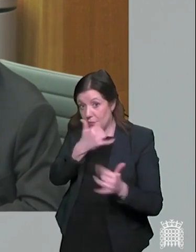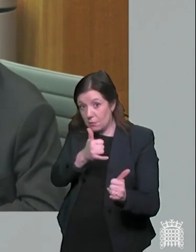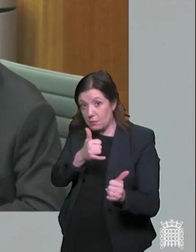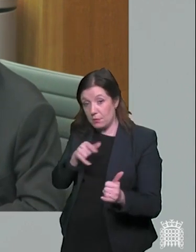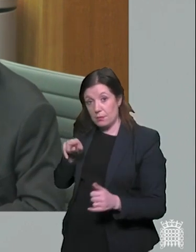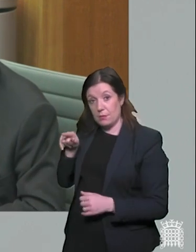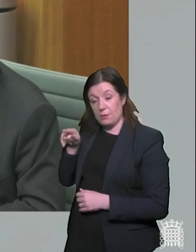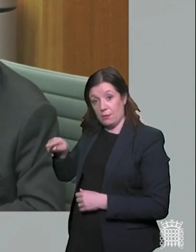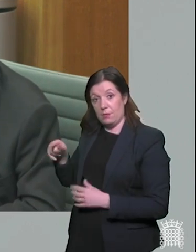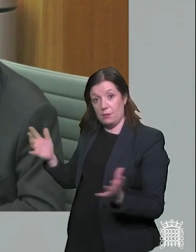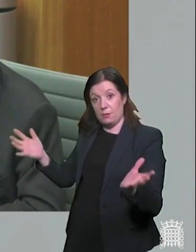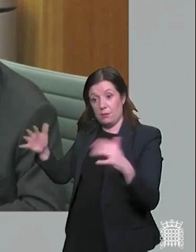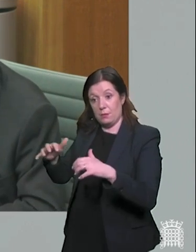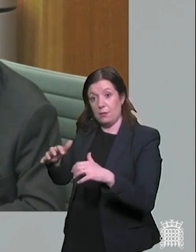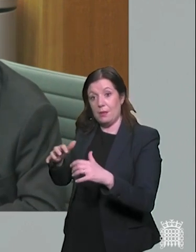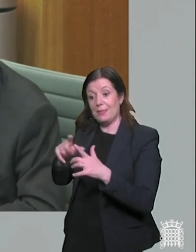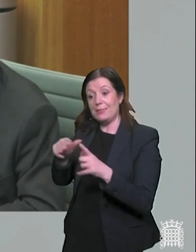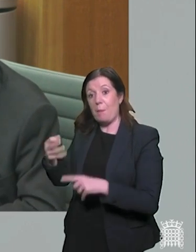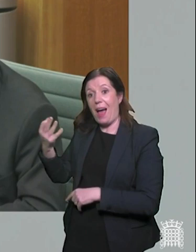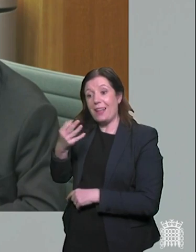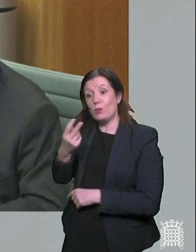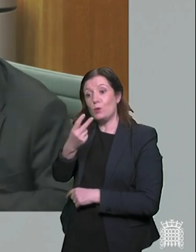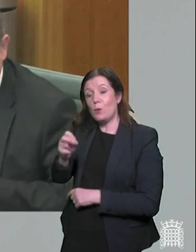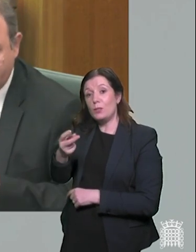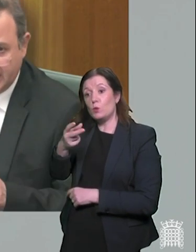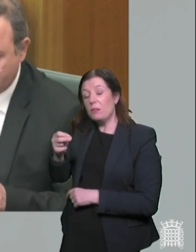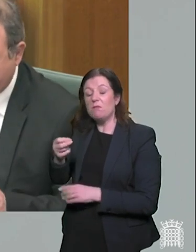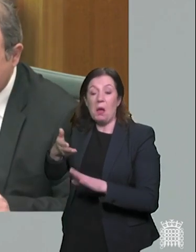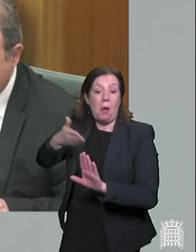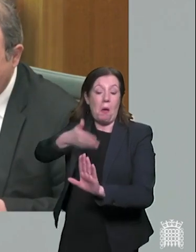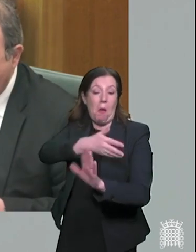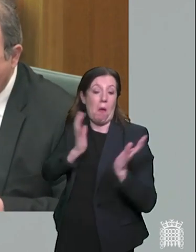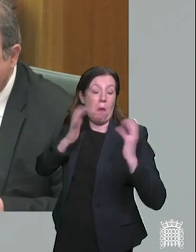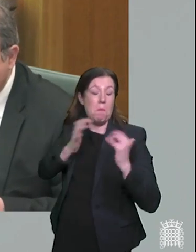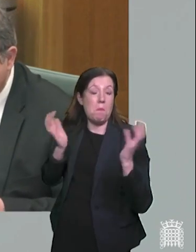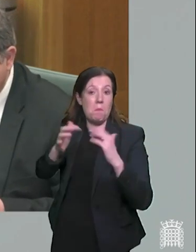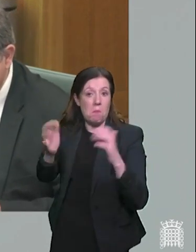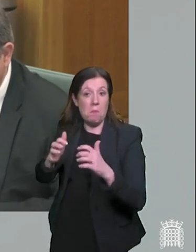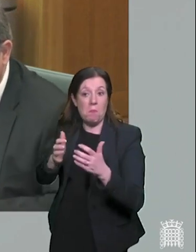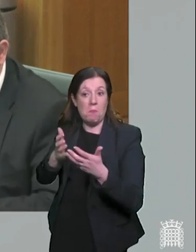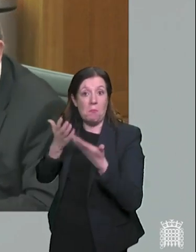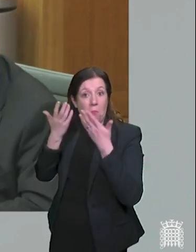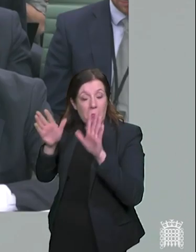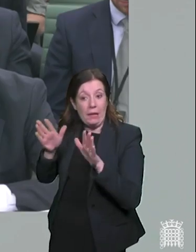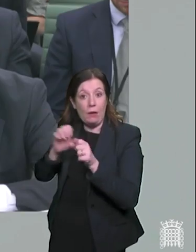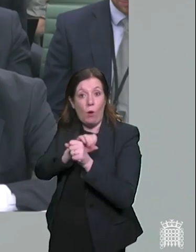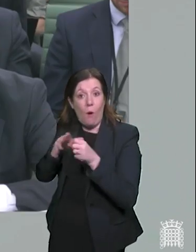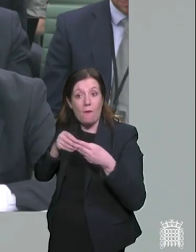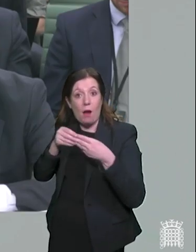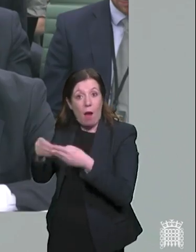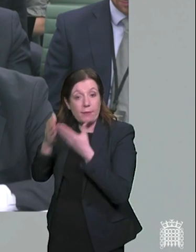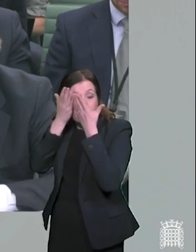assurances that the gathering of 18th December 2020 or any other gatherings were compliant with